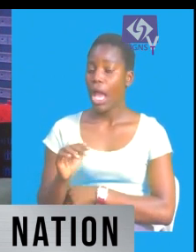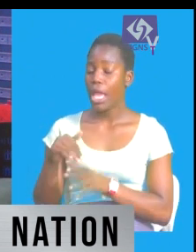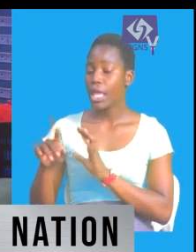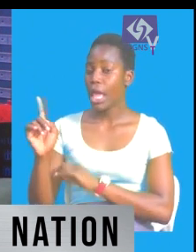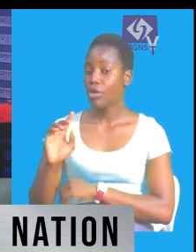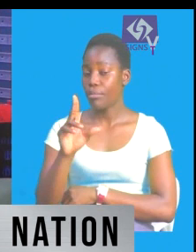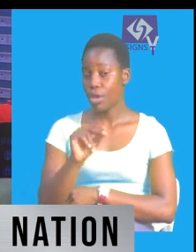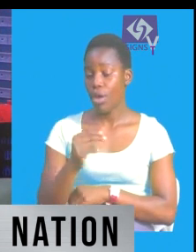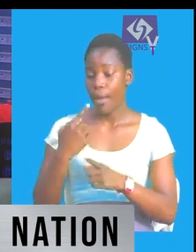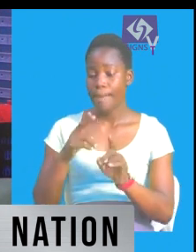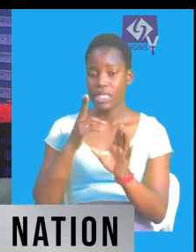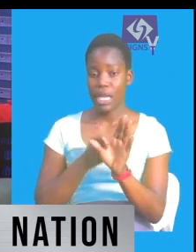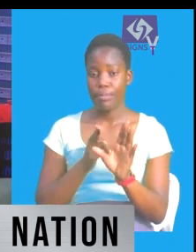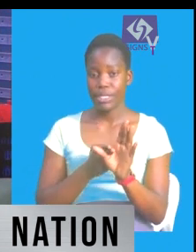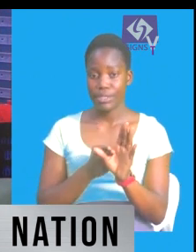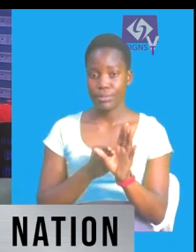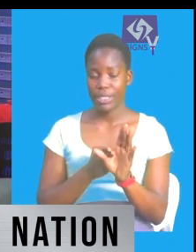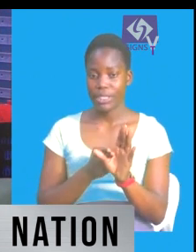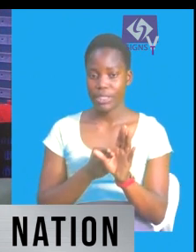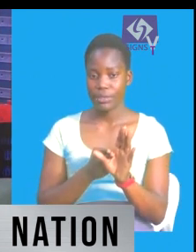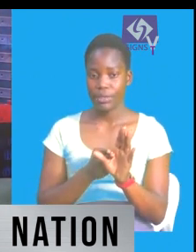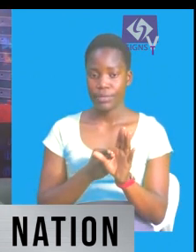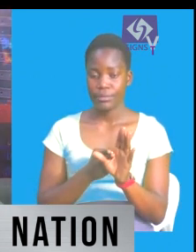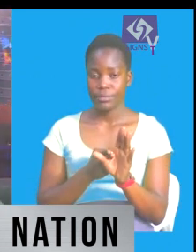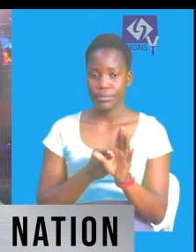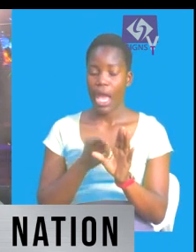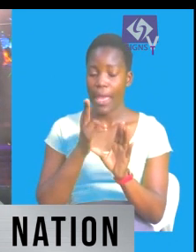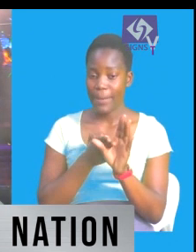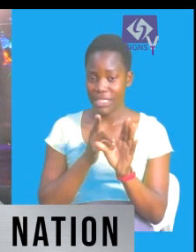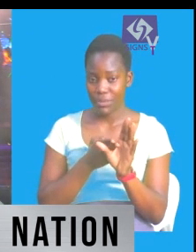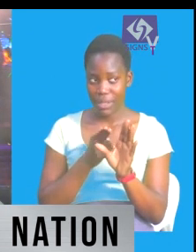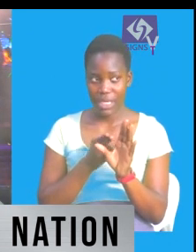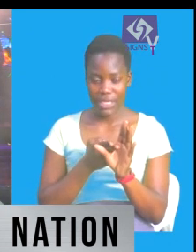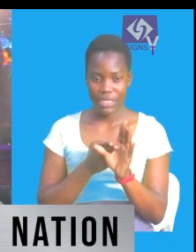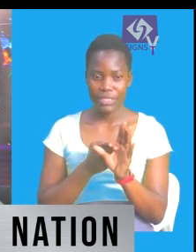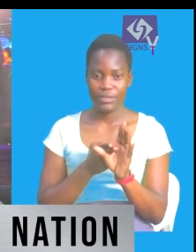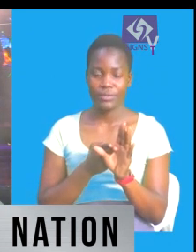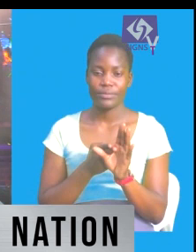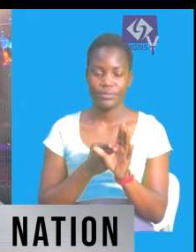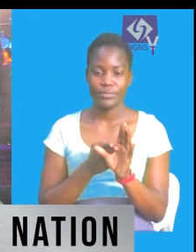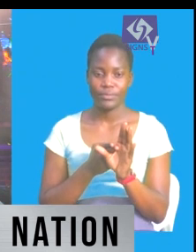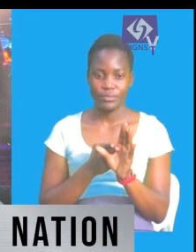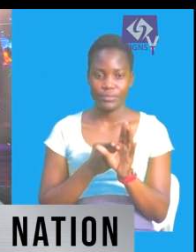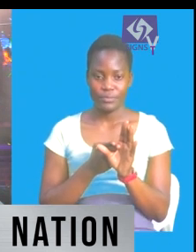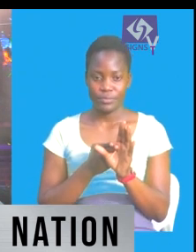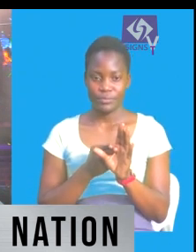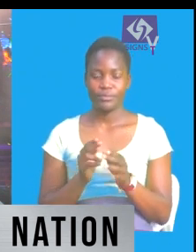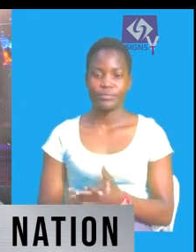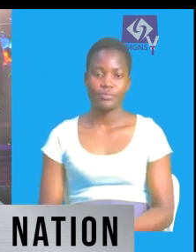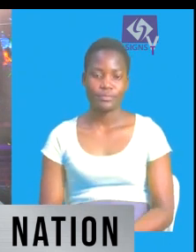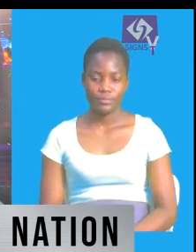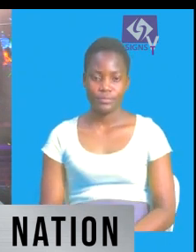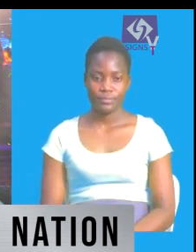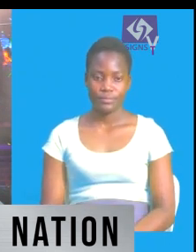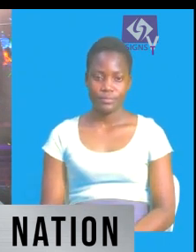participated in, not physically, not physically, in spirit and in support